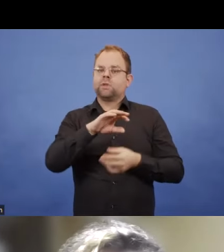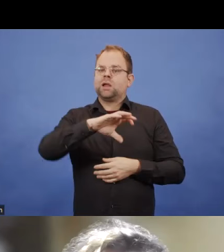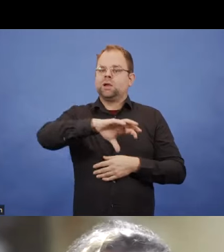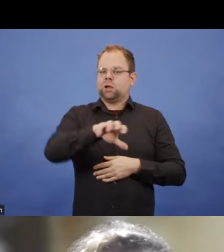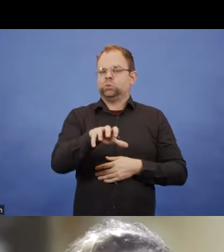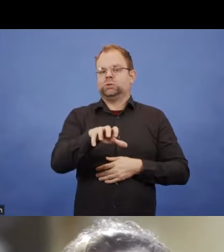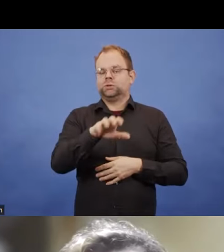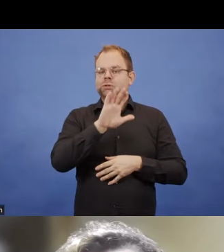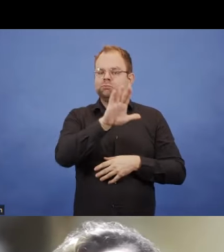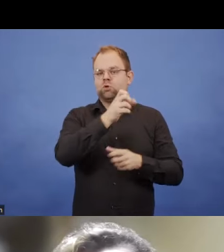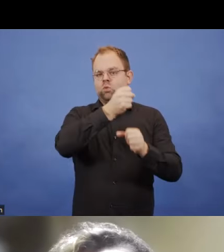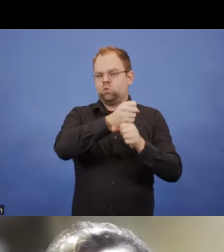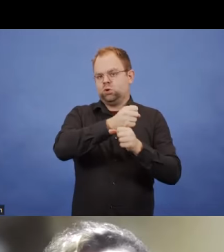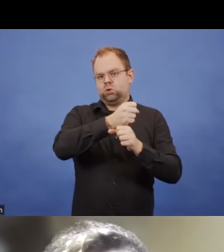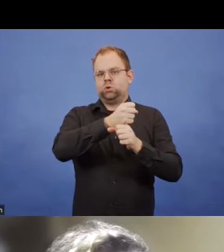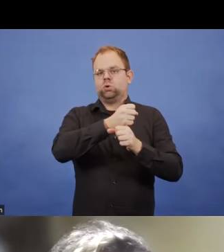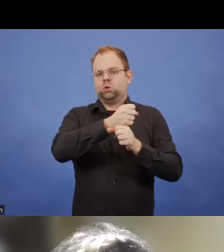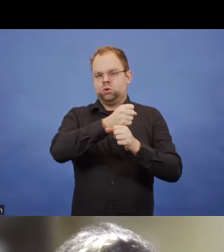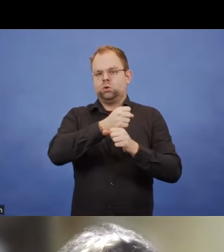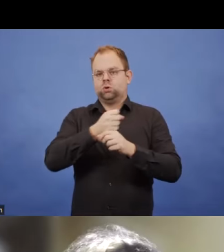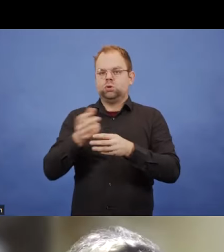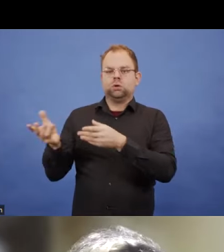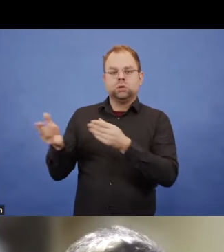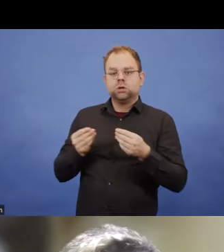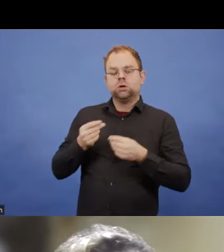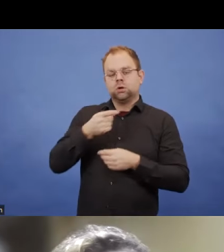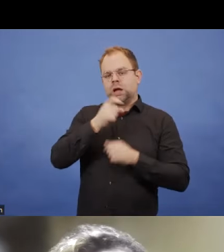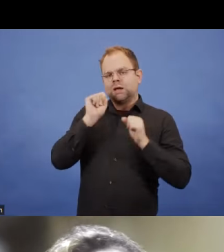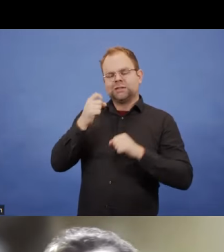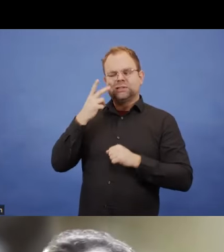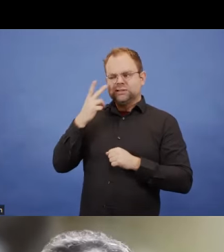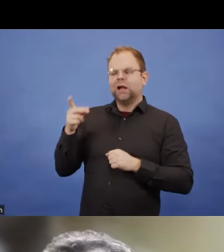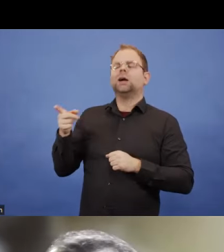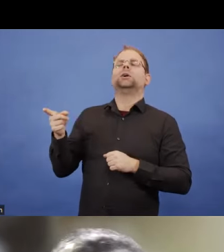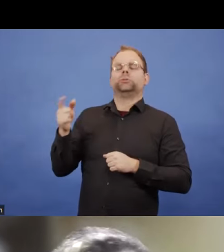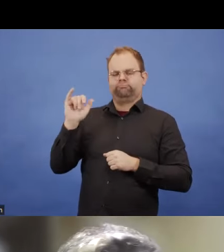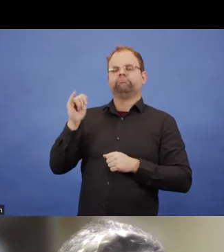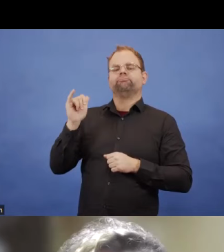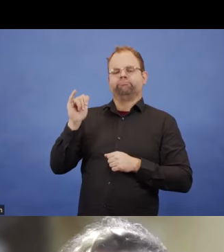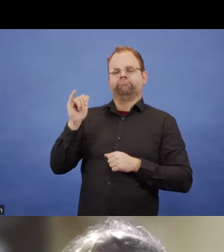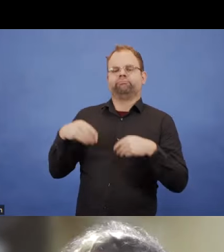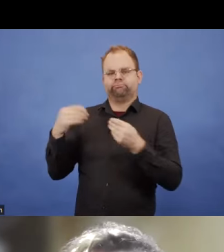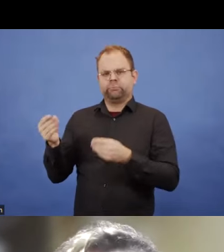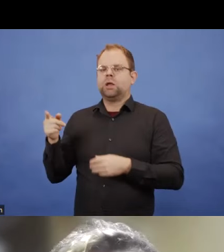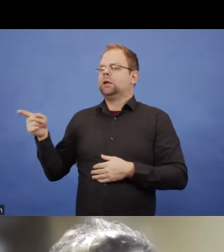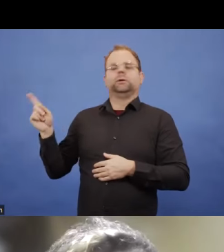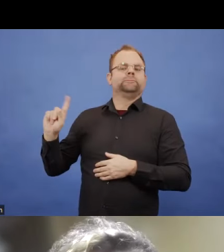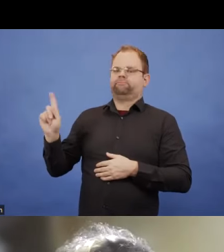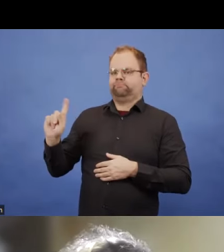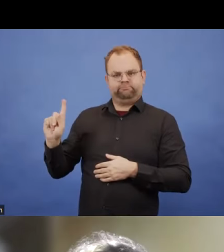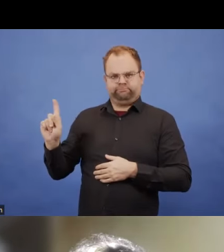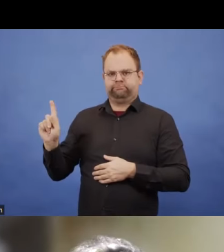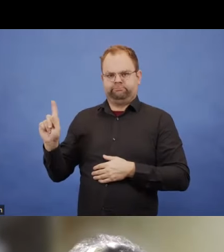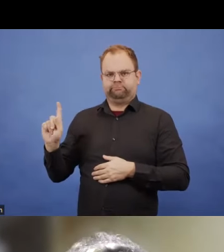platforms to be used to disseminate information. It could be videos, different types of leaflets, but we have to ensure